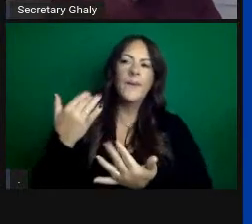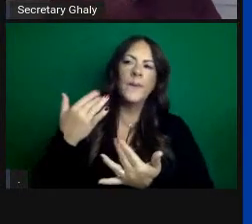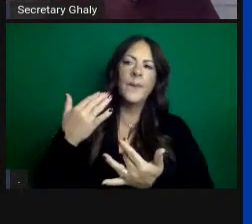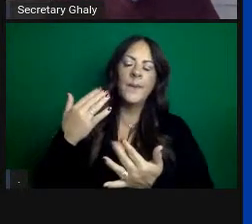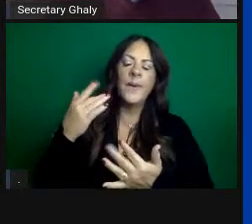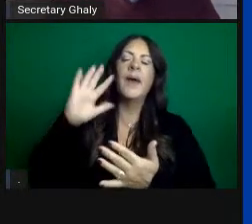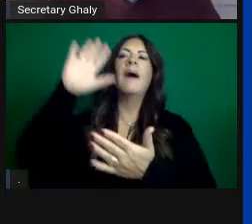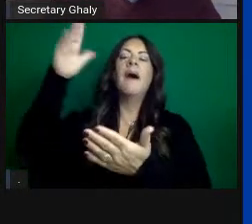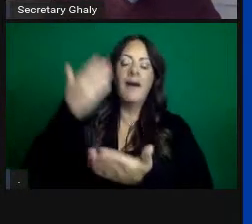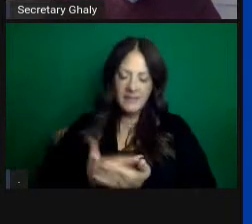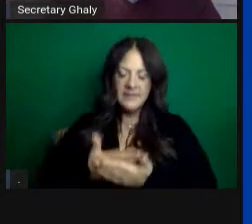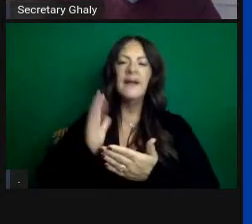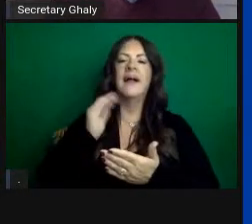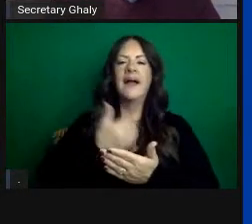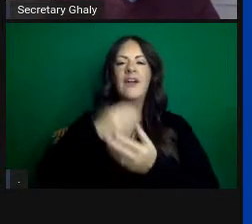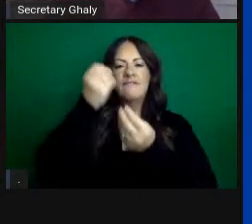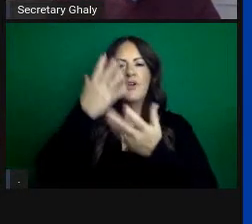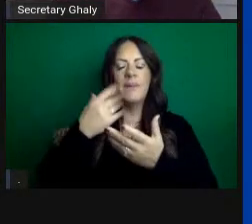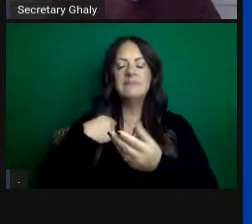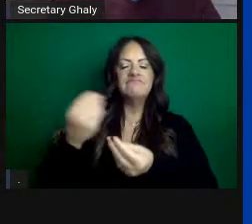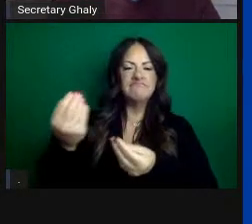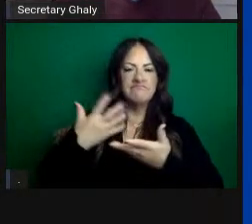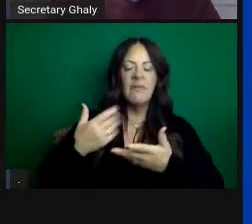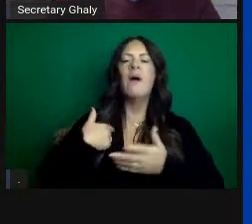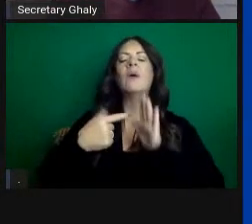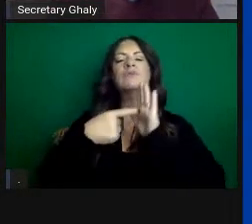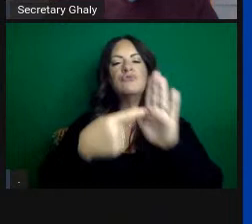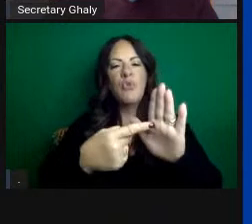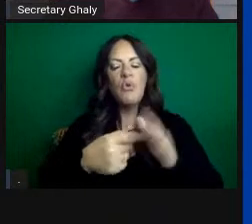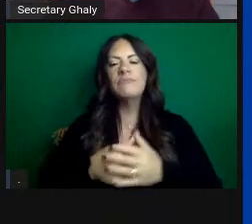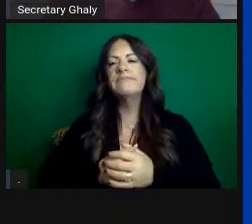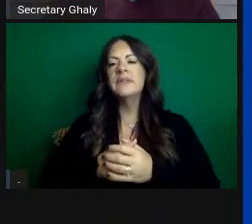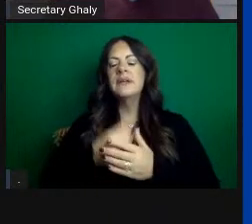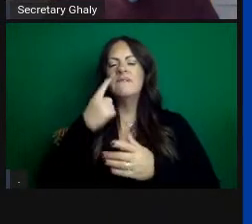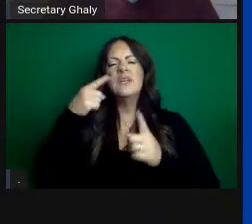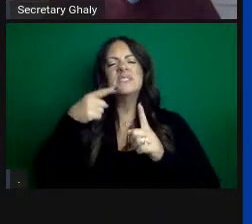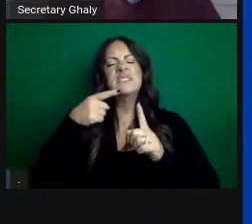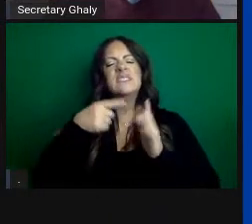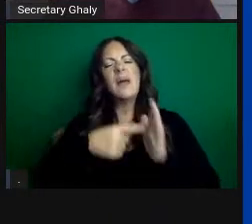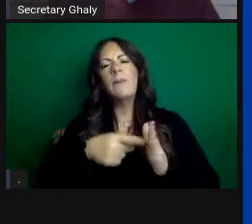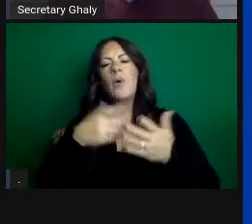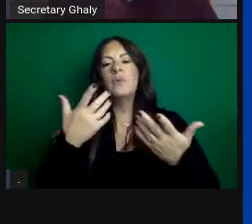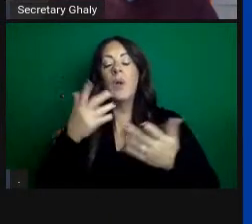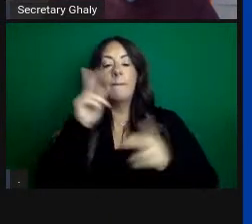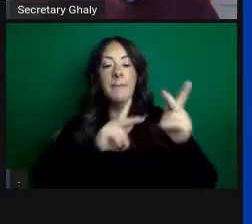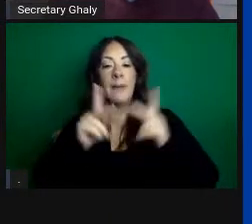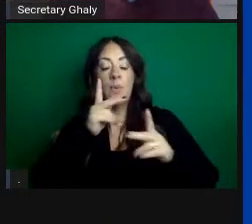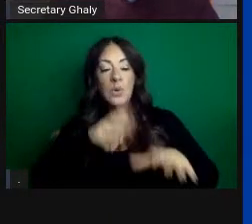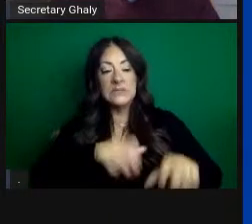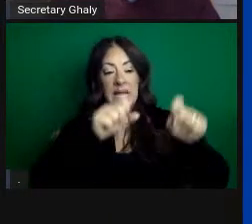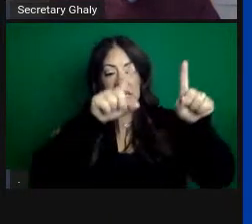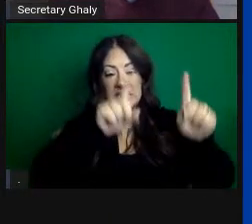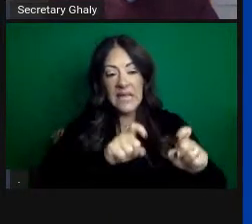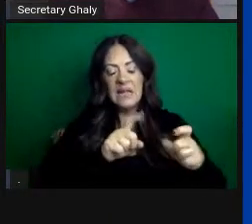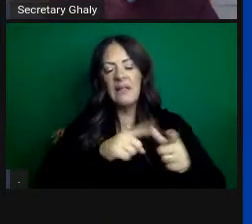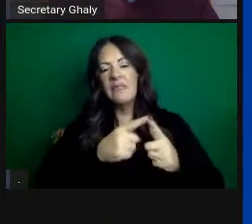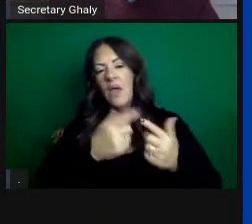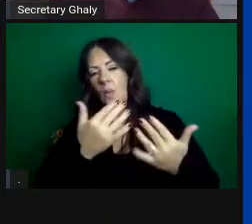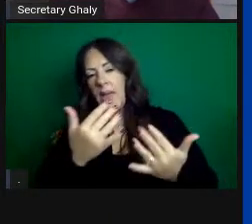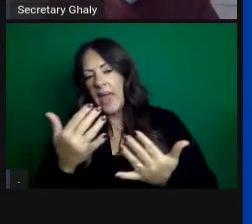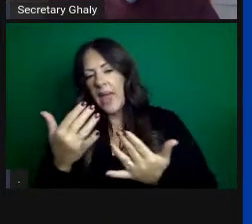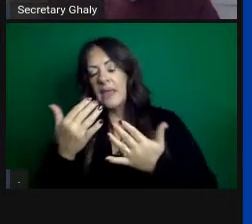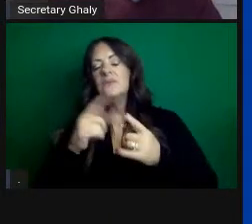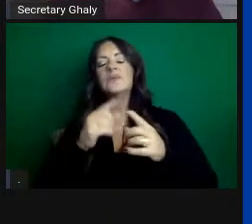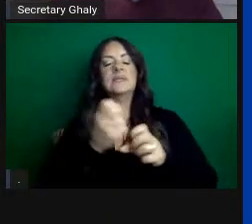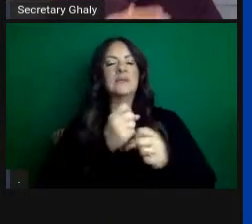to attribute on a specific day when a test was taken so we can get a sense of how the disease transmission